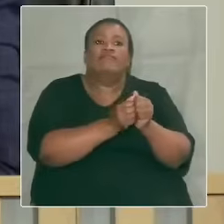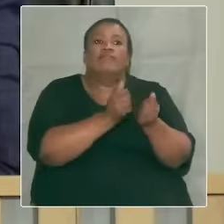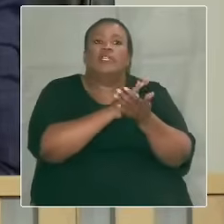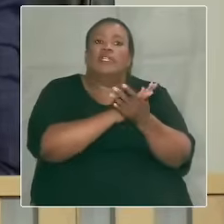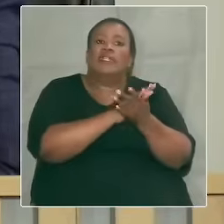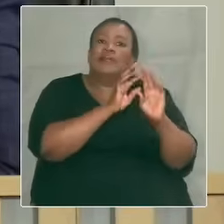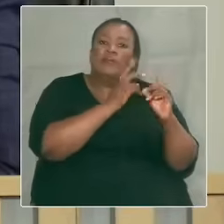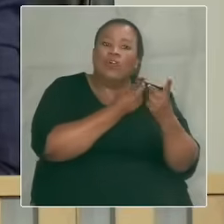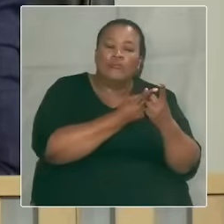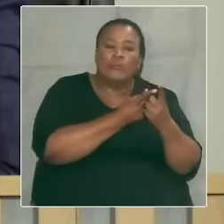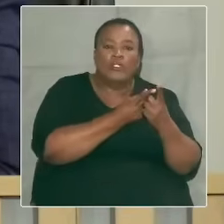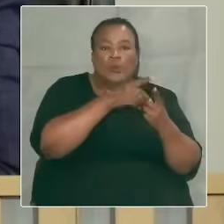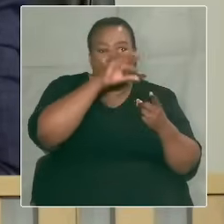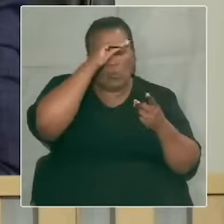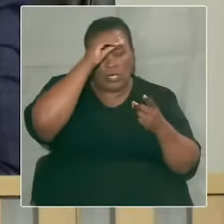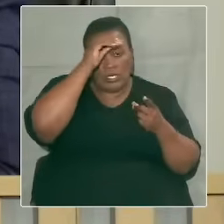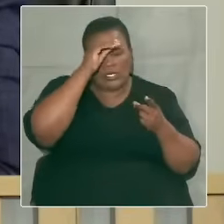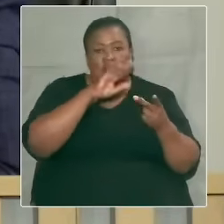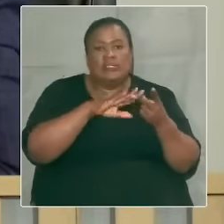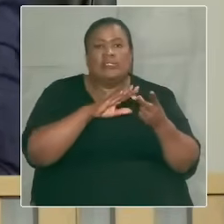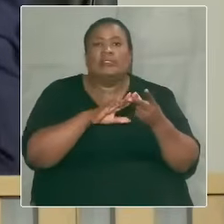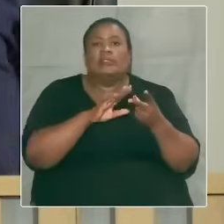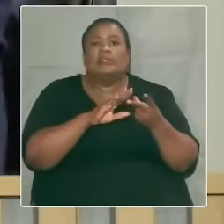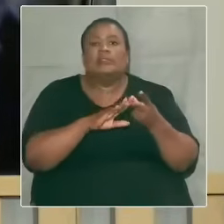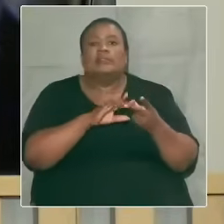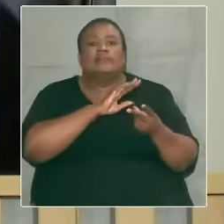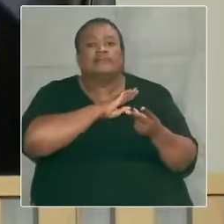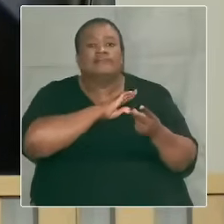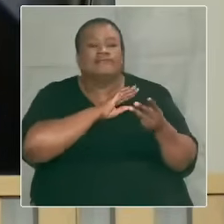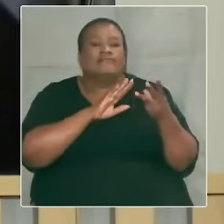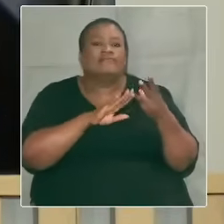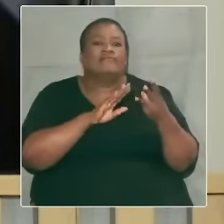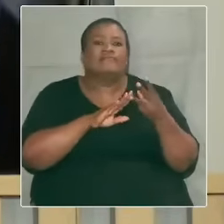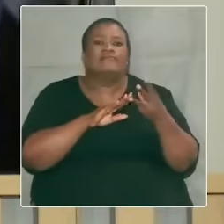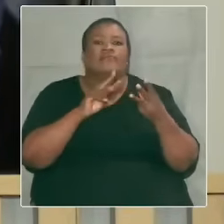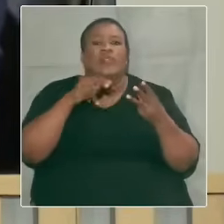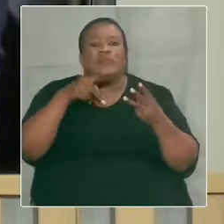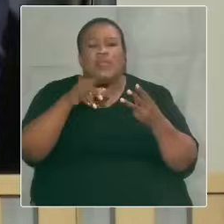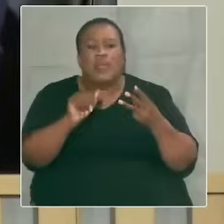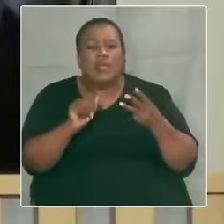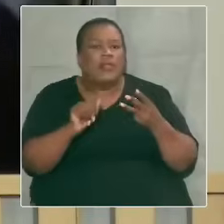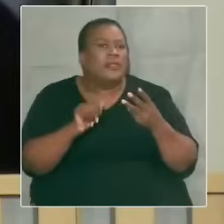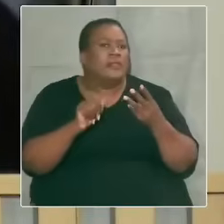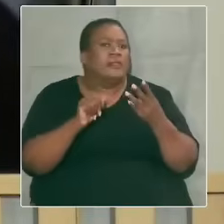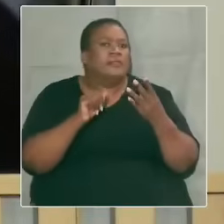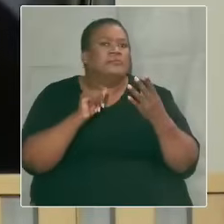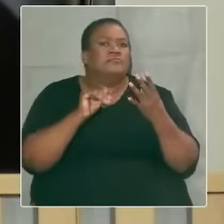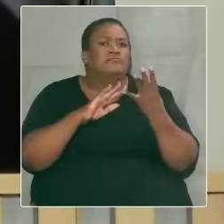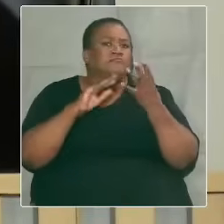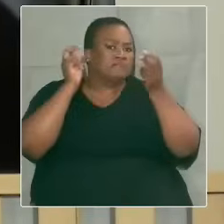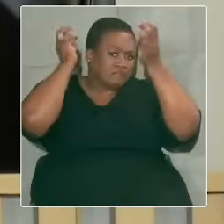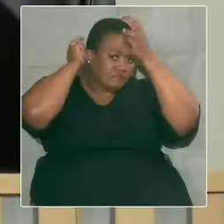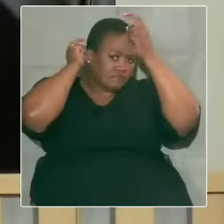of police, state security, national prosecuting authority,